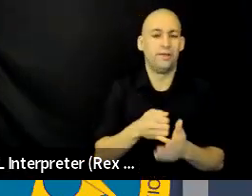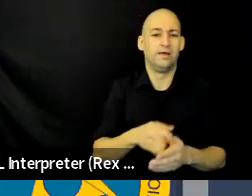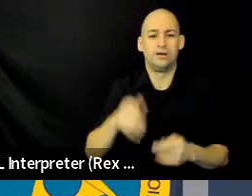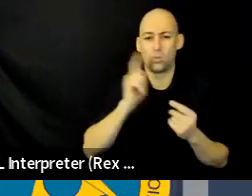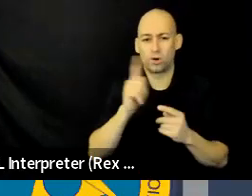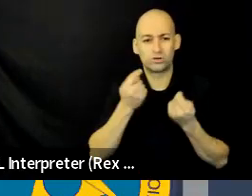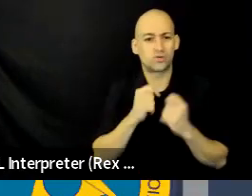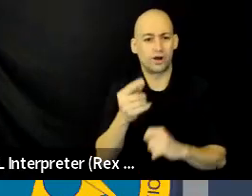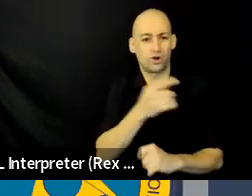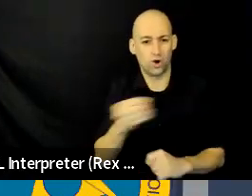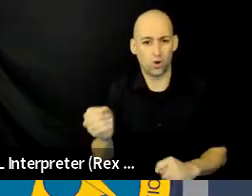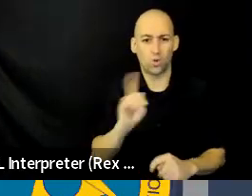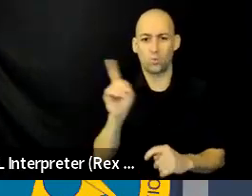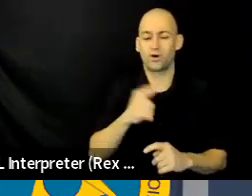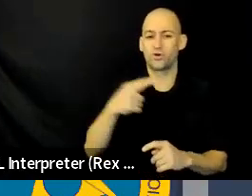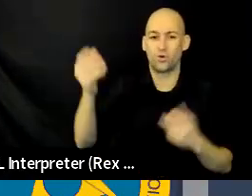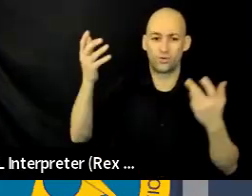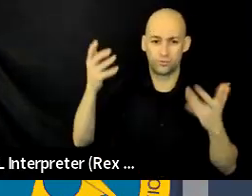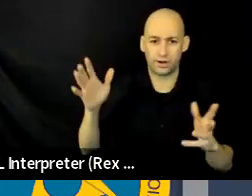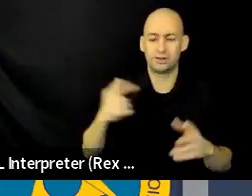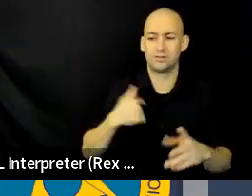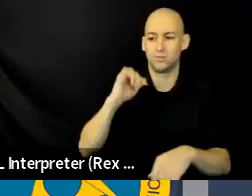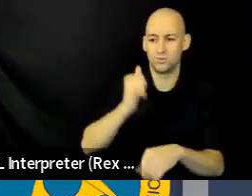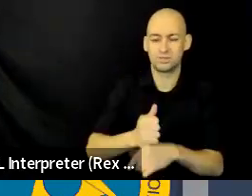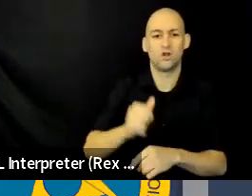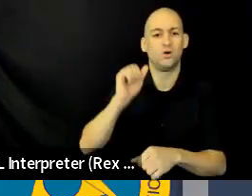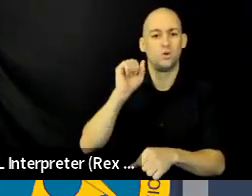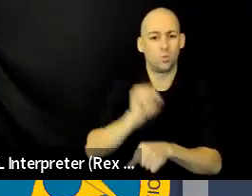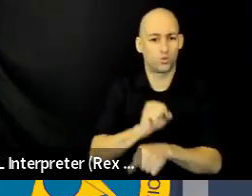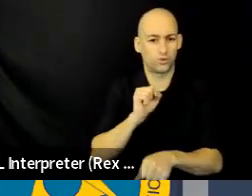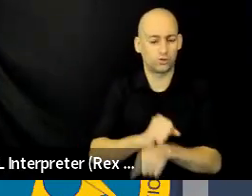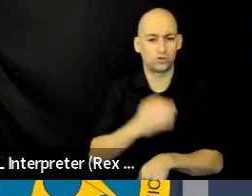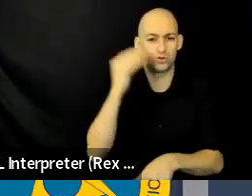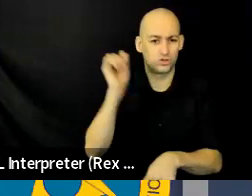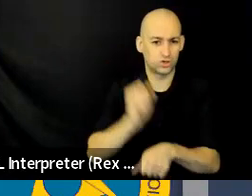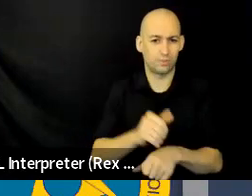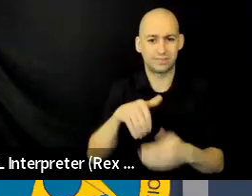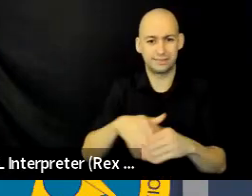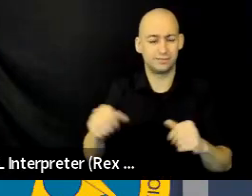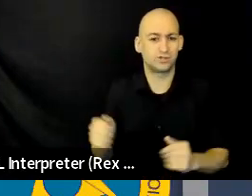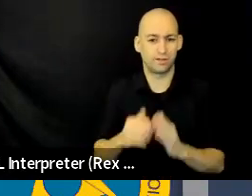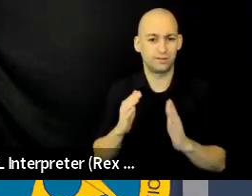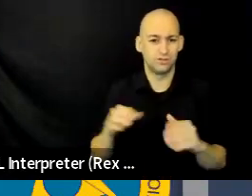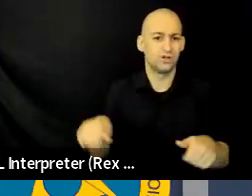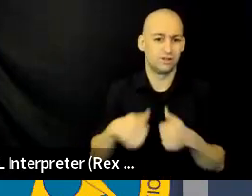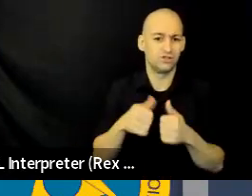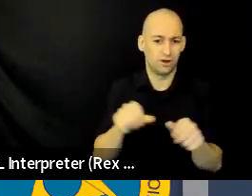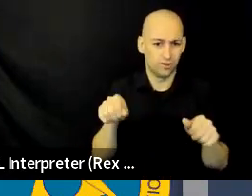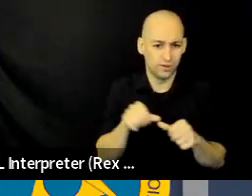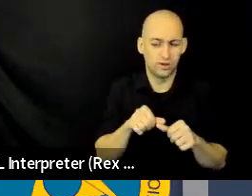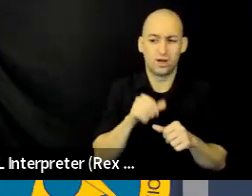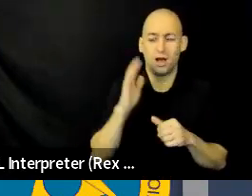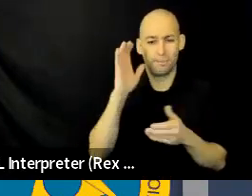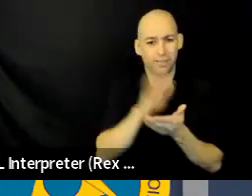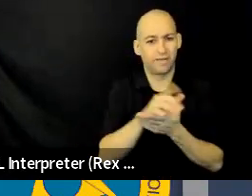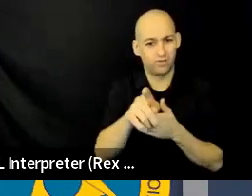gone. As a representative of workers too, good jobs in a challenged area. And I believe You provide